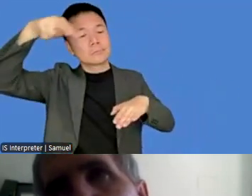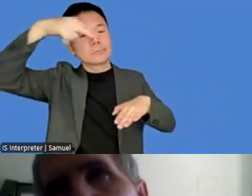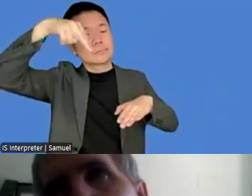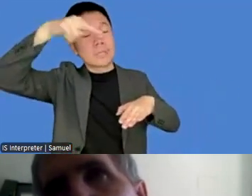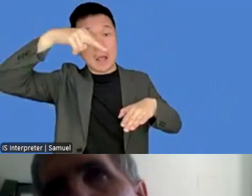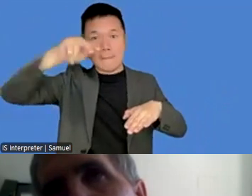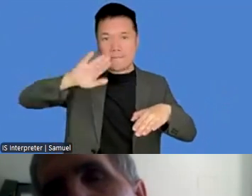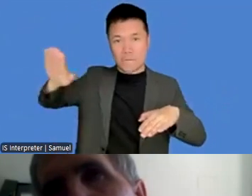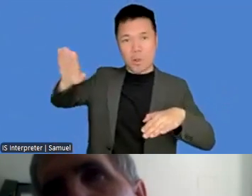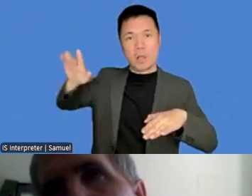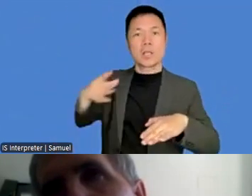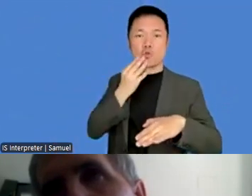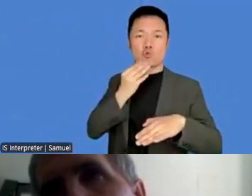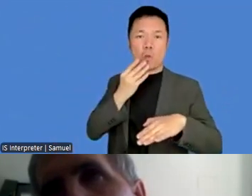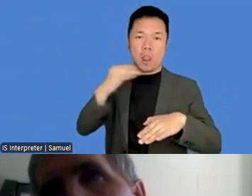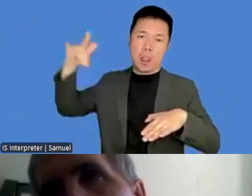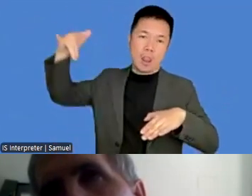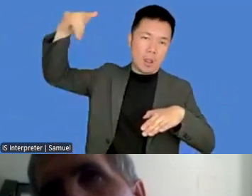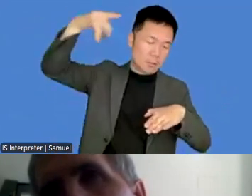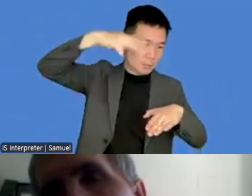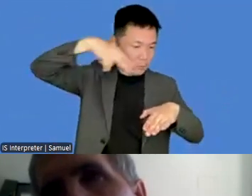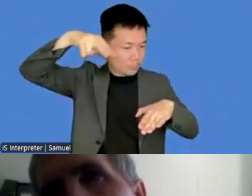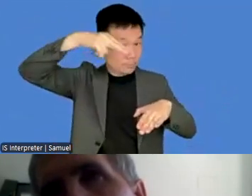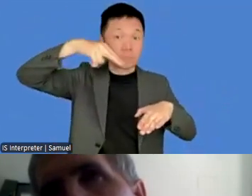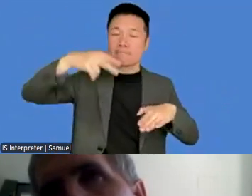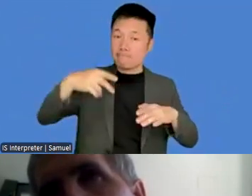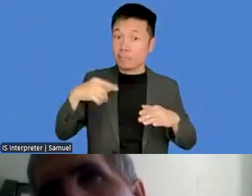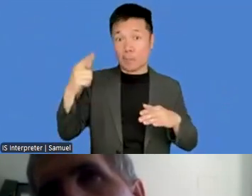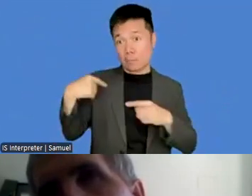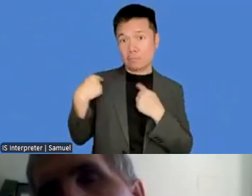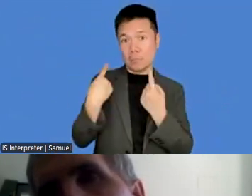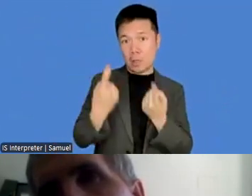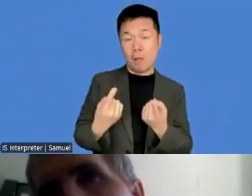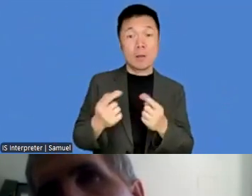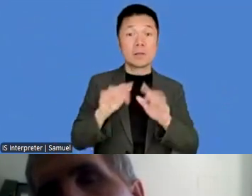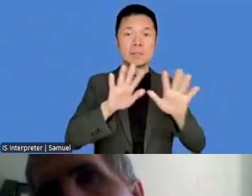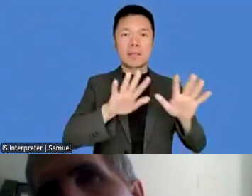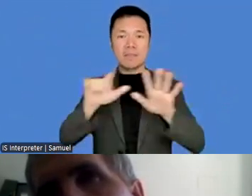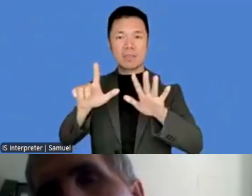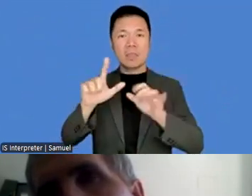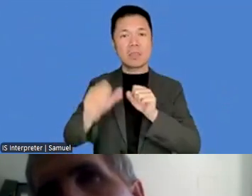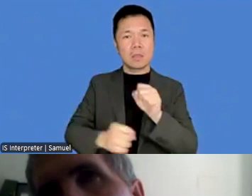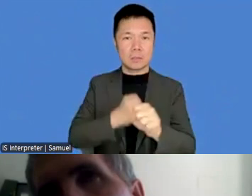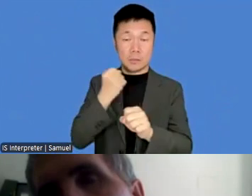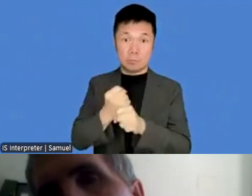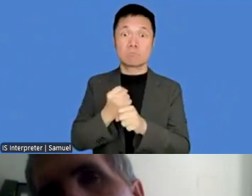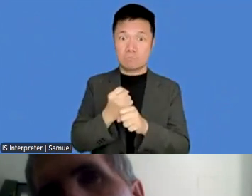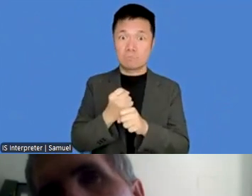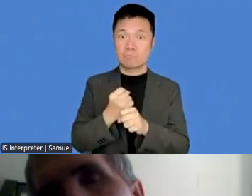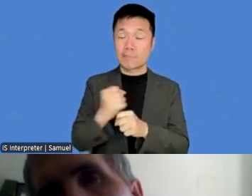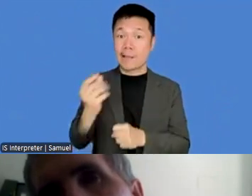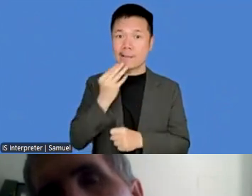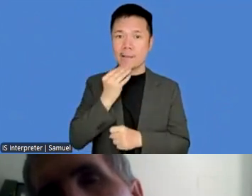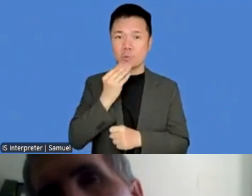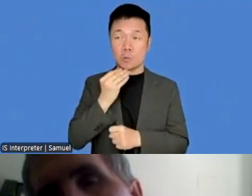Israel since more than 17 years, actually. And